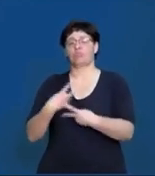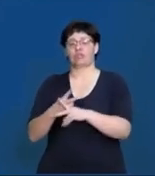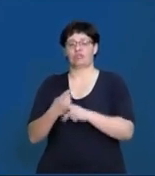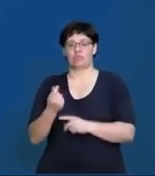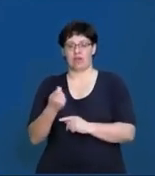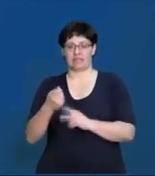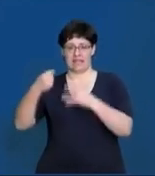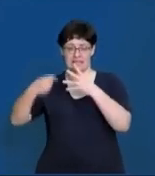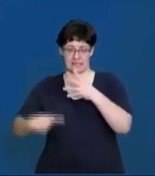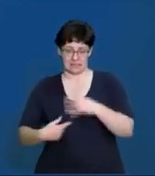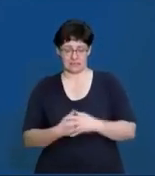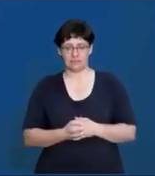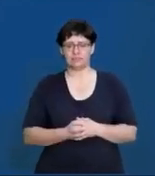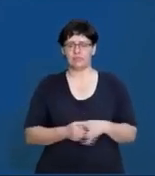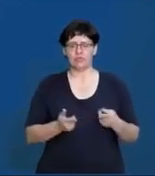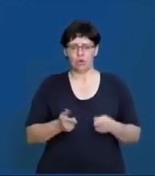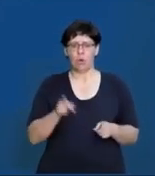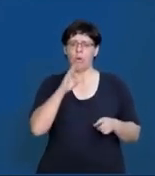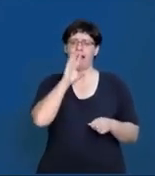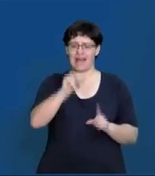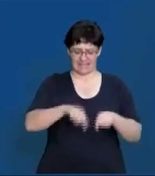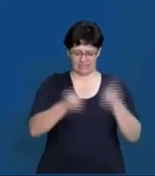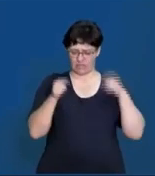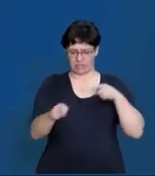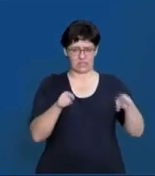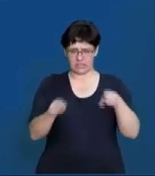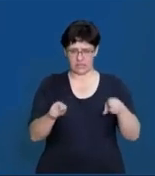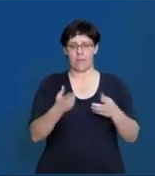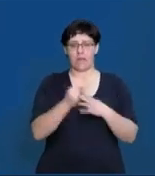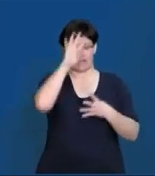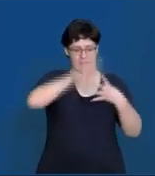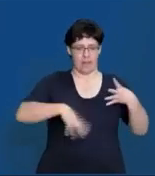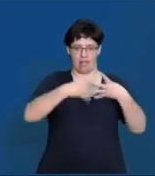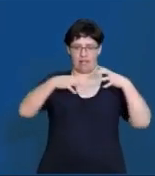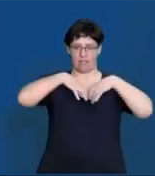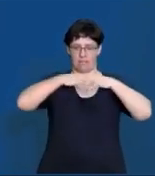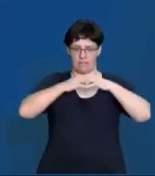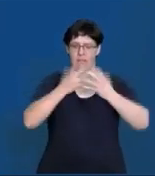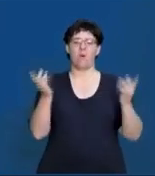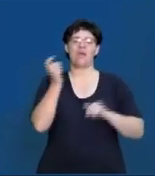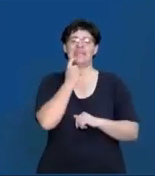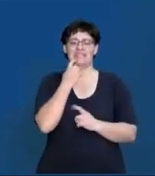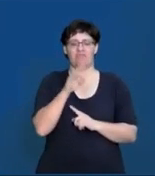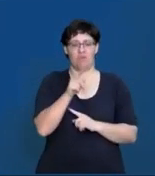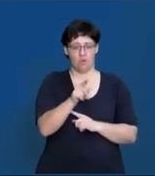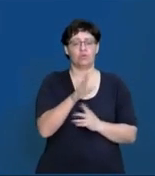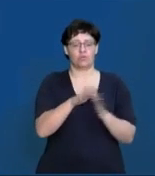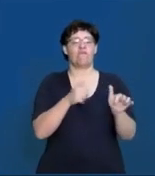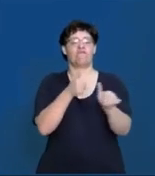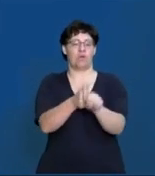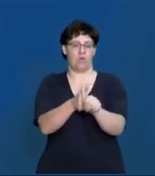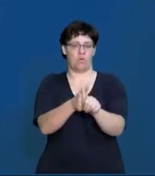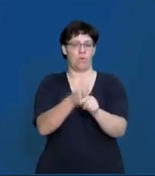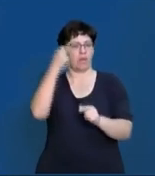index and producer or production price index. Right, when you are asked to differentiate, you need to draw a